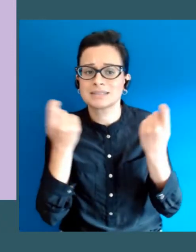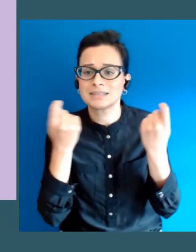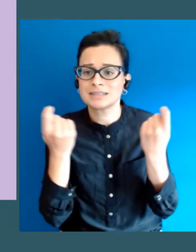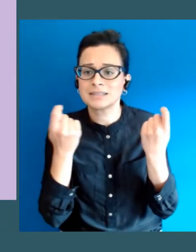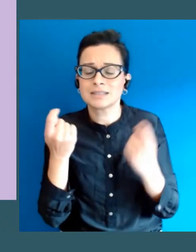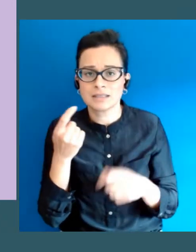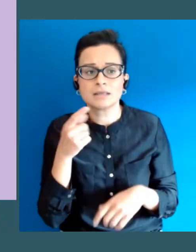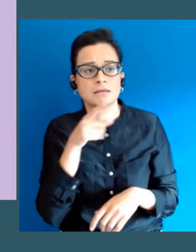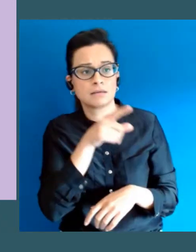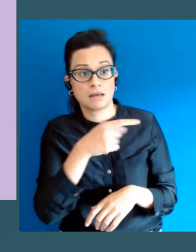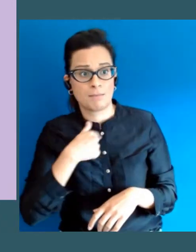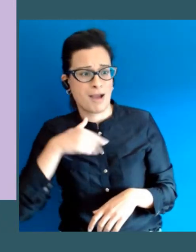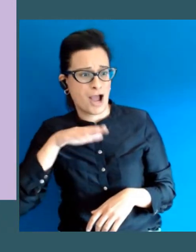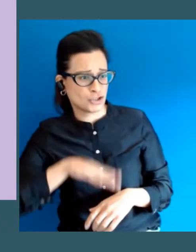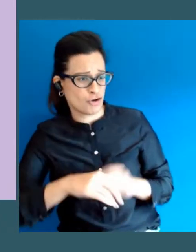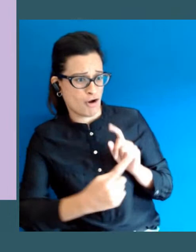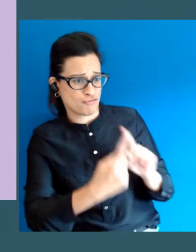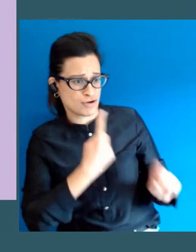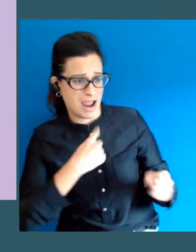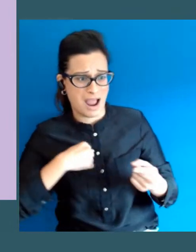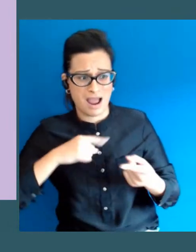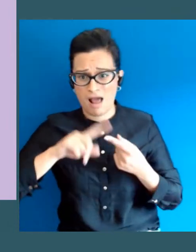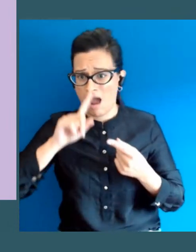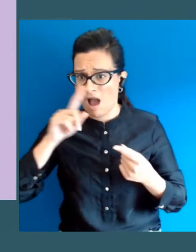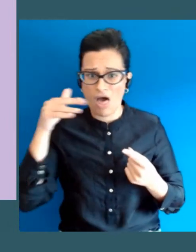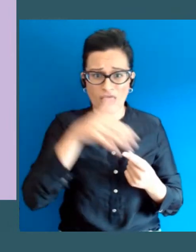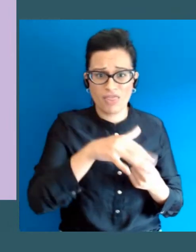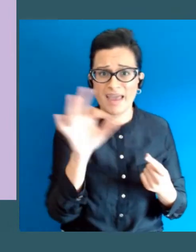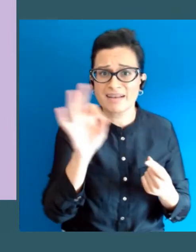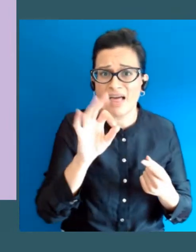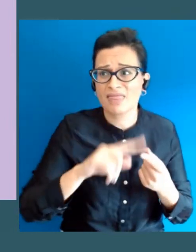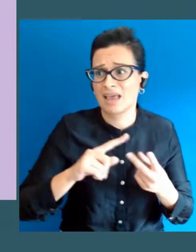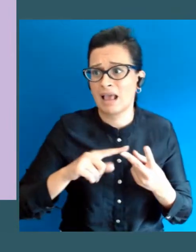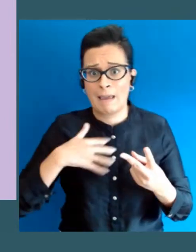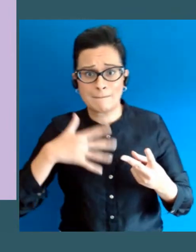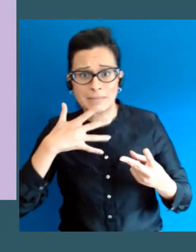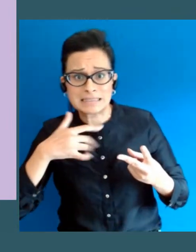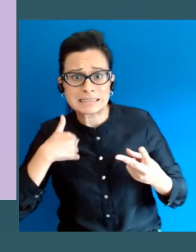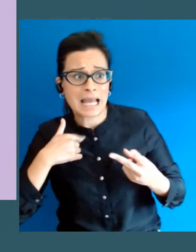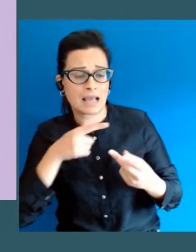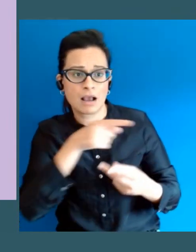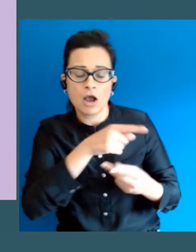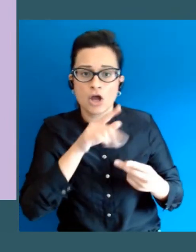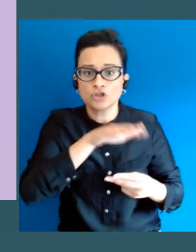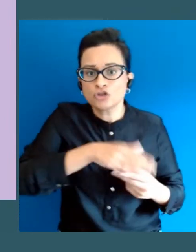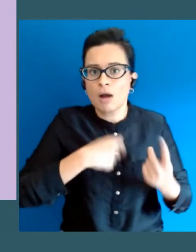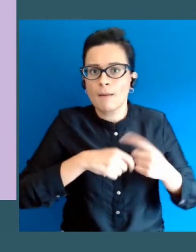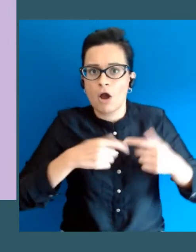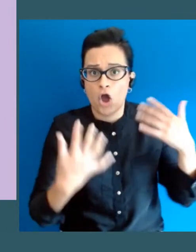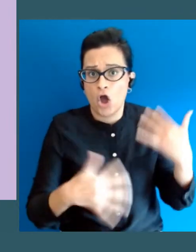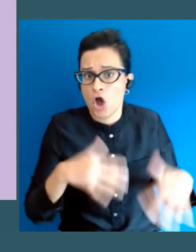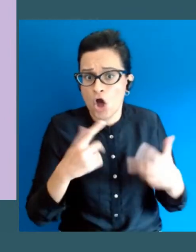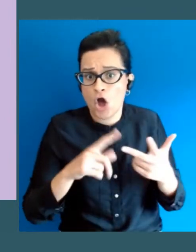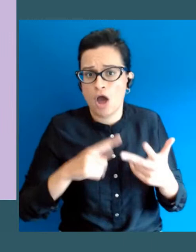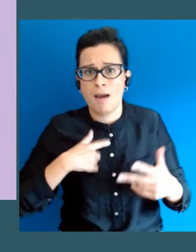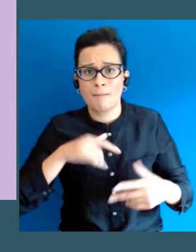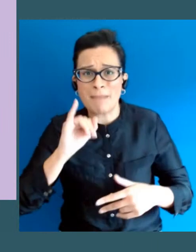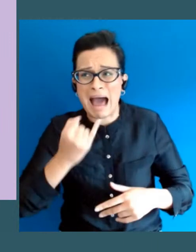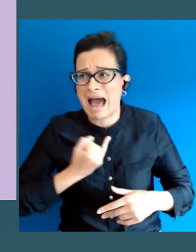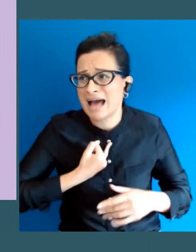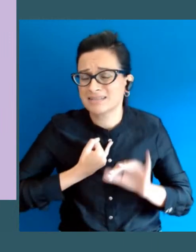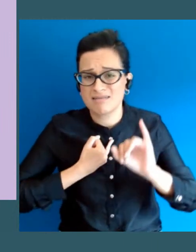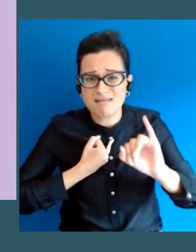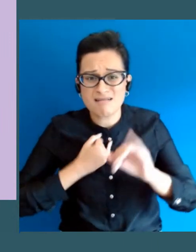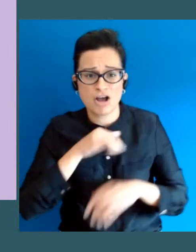will have a reaction, I won't be there. If I make a mistake, I could cause my child harm. I'm a bad parent, my child will feel left